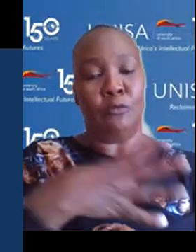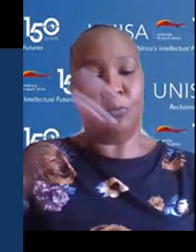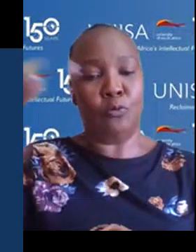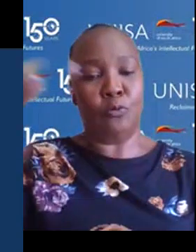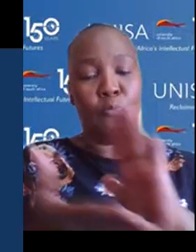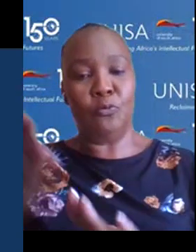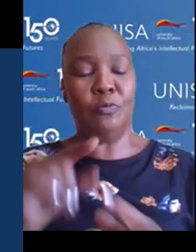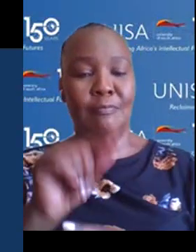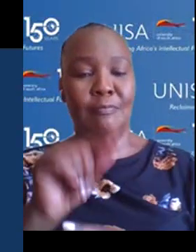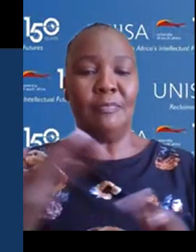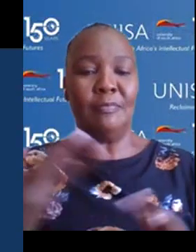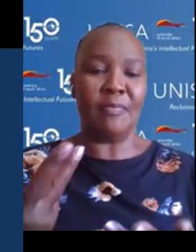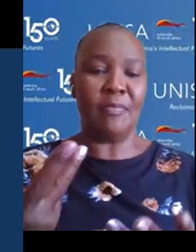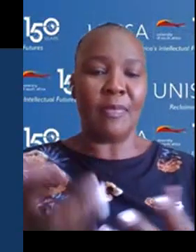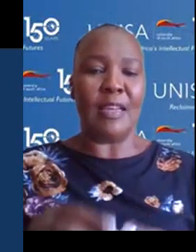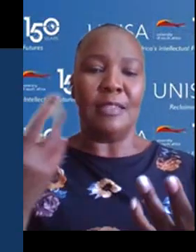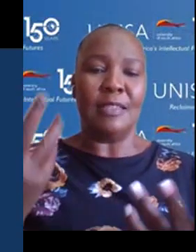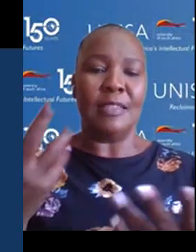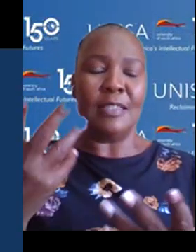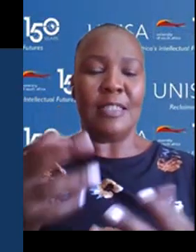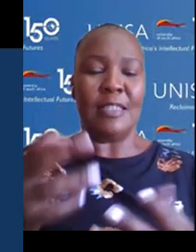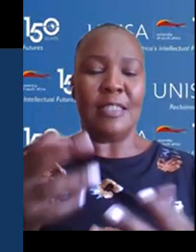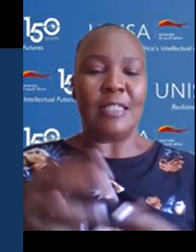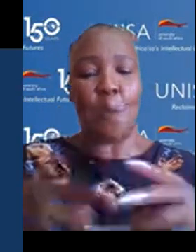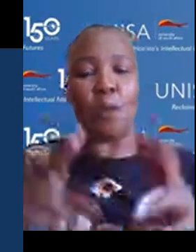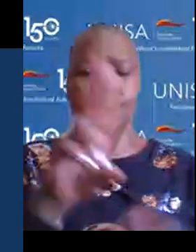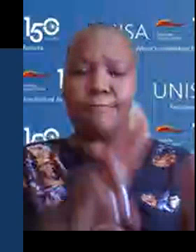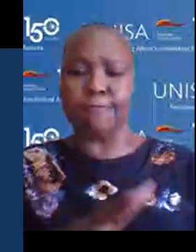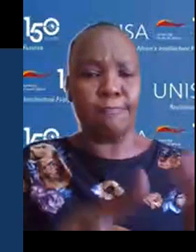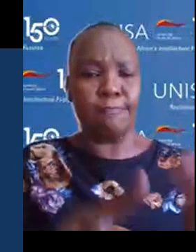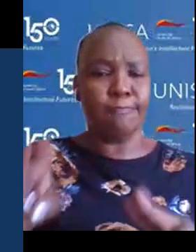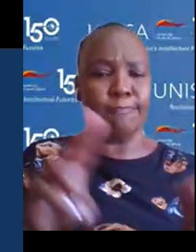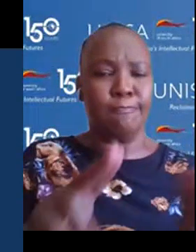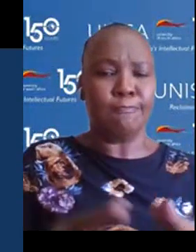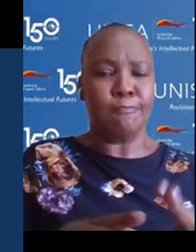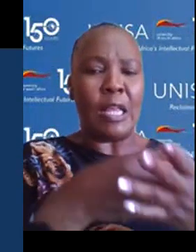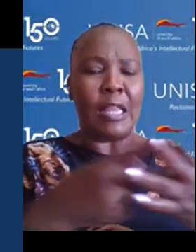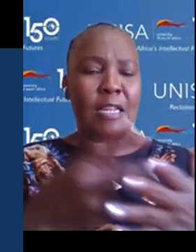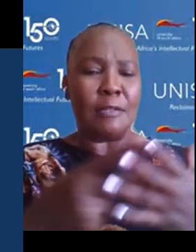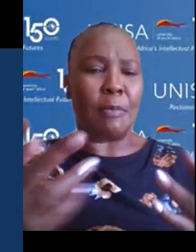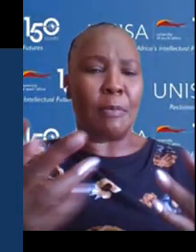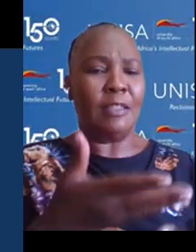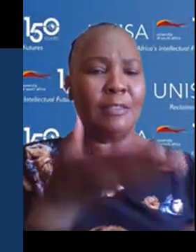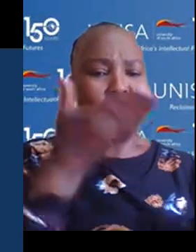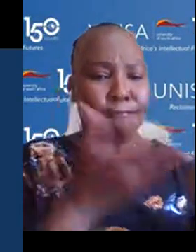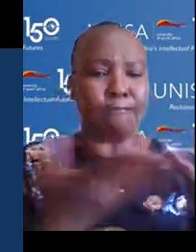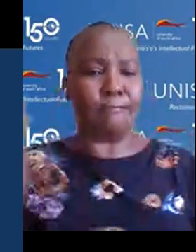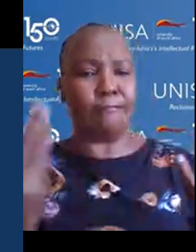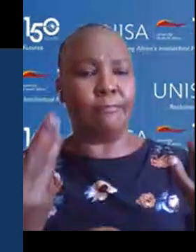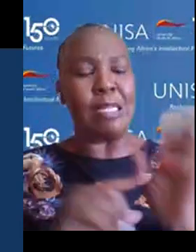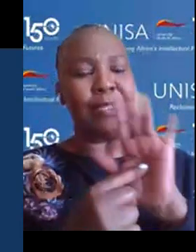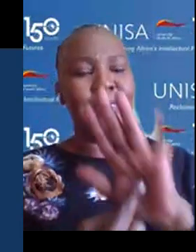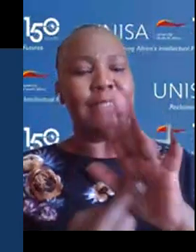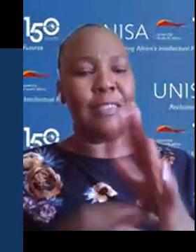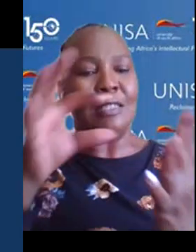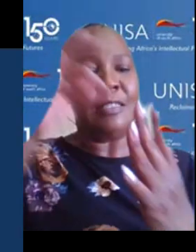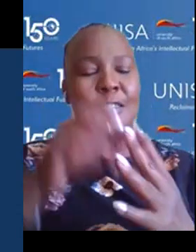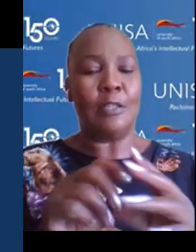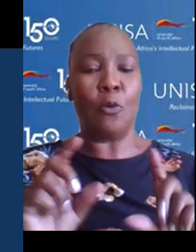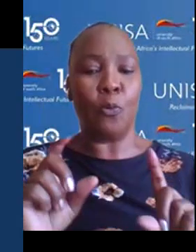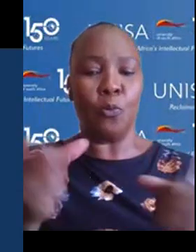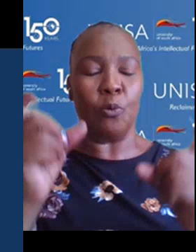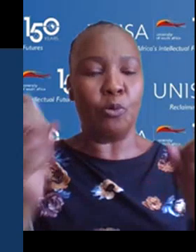to. So that's a way of navigating. Your address bar sits over here. For example, because we're selecting quick access,